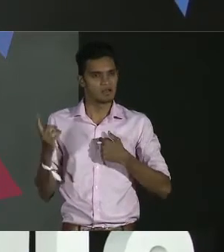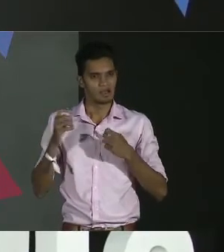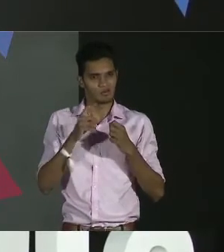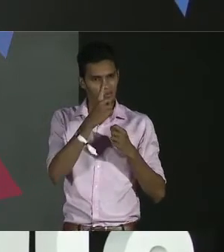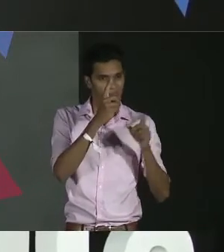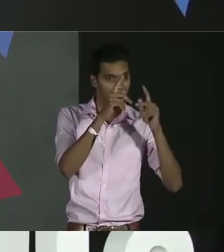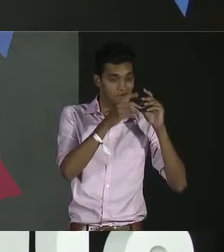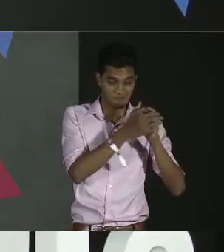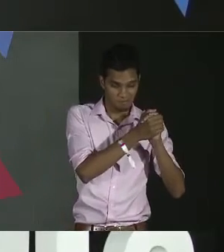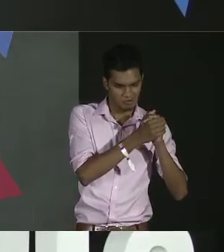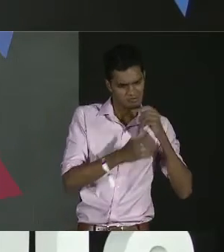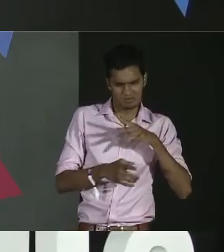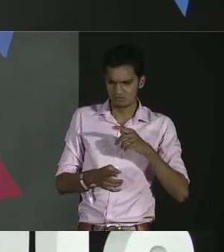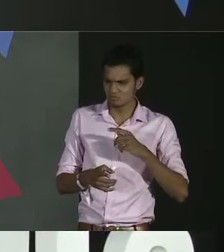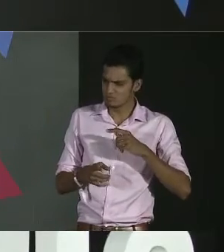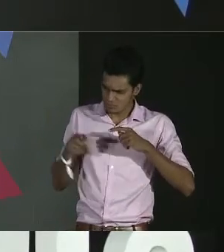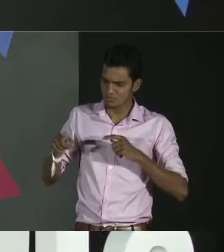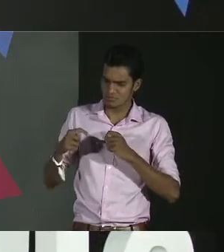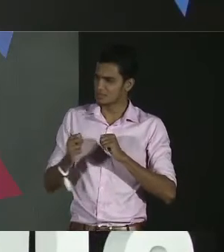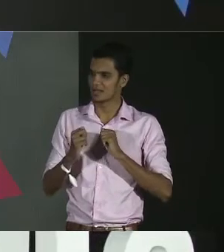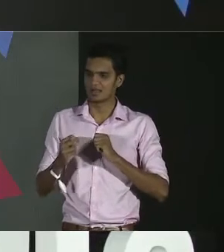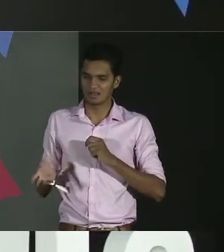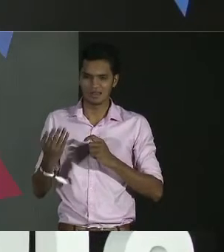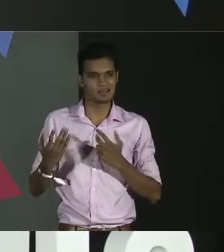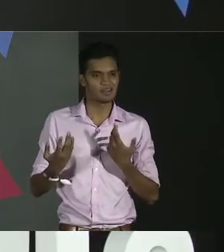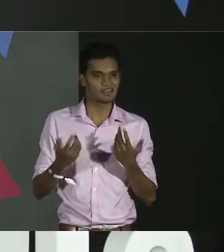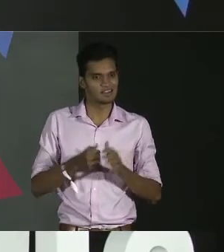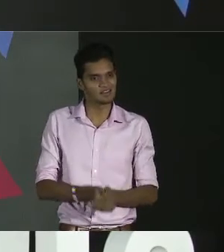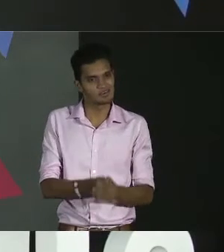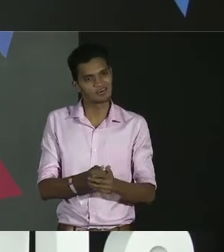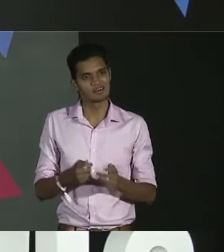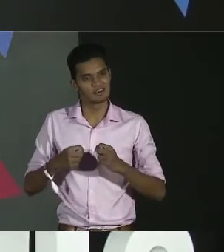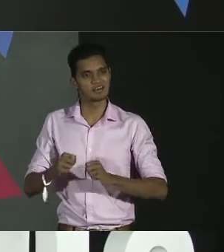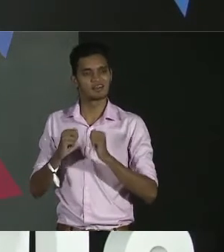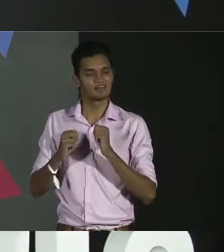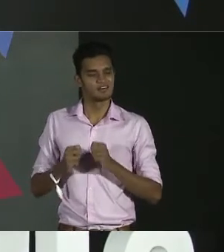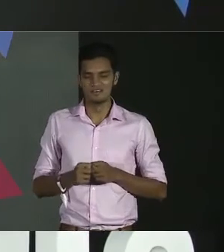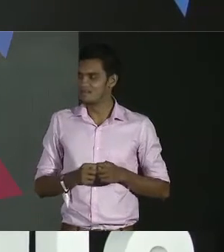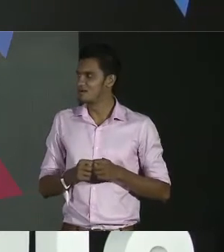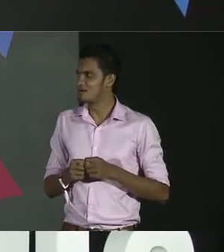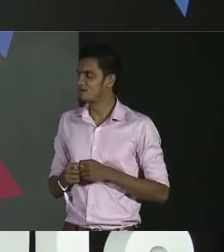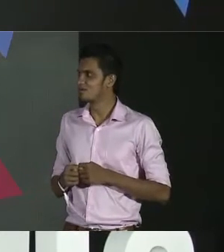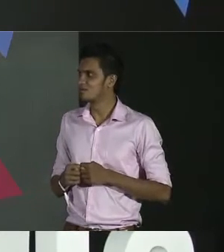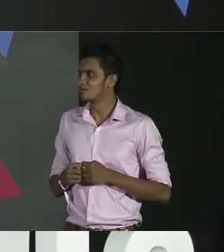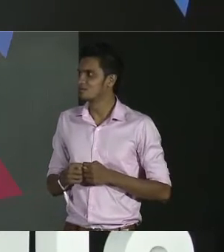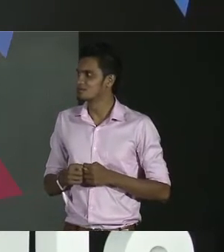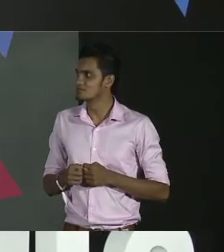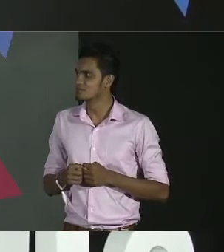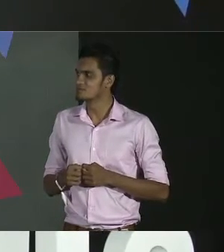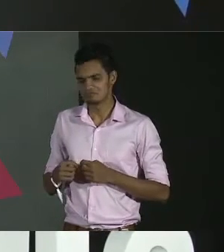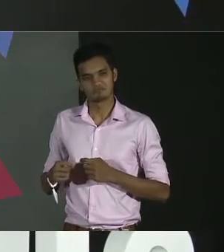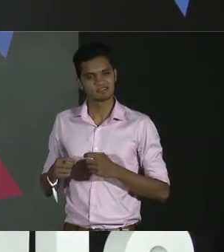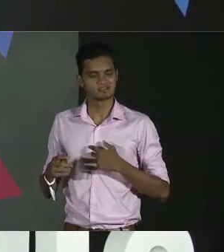it, because in his mind's eye, he saw me accepting a medal for it one day on a podium. Almost to shut him up, I